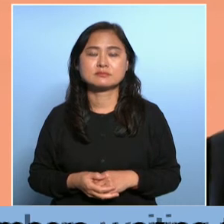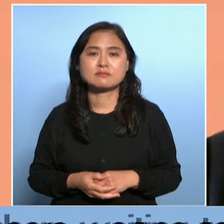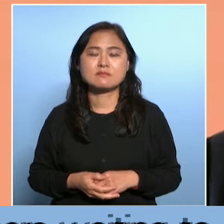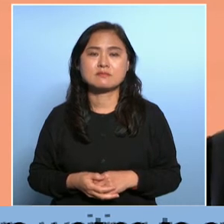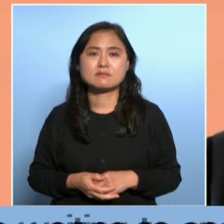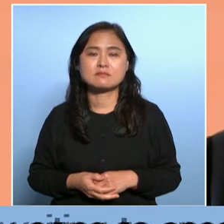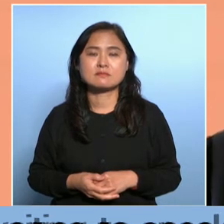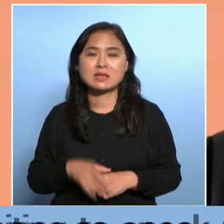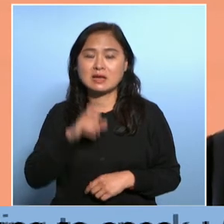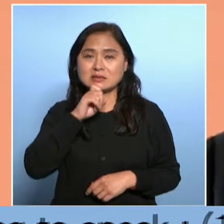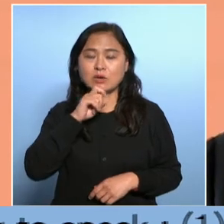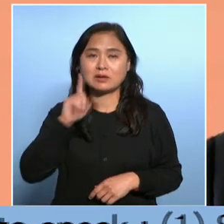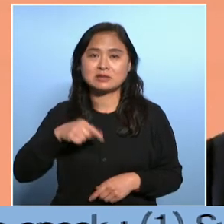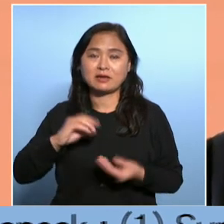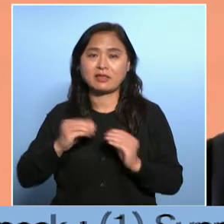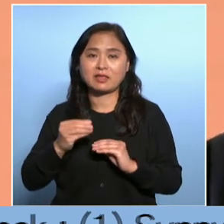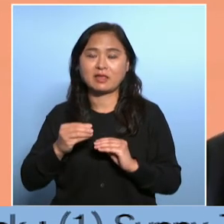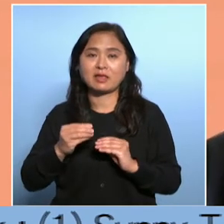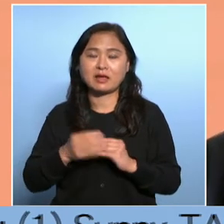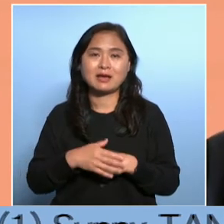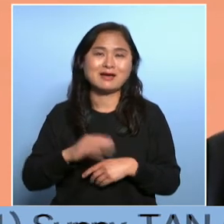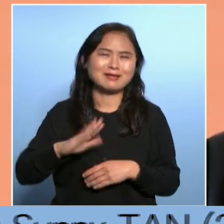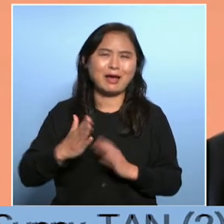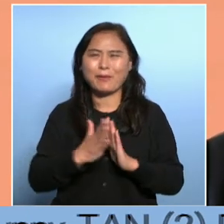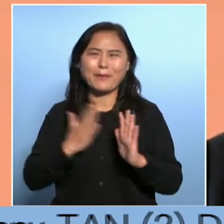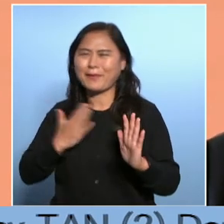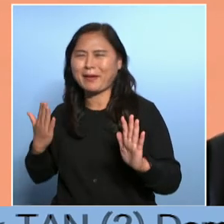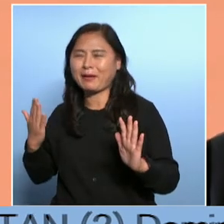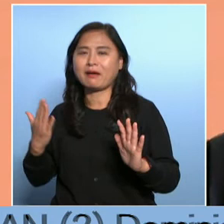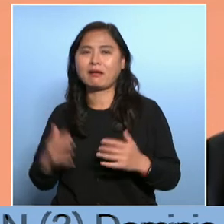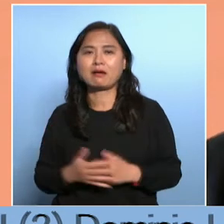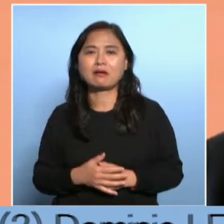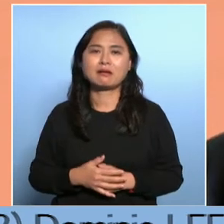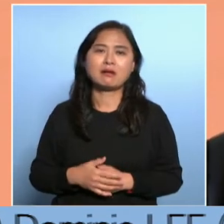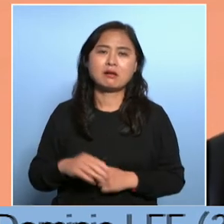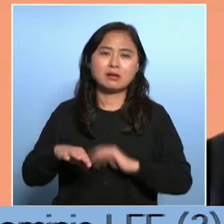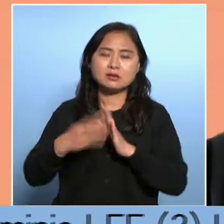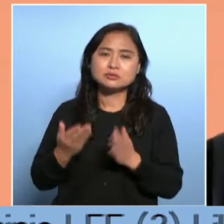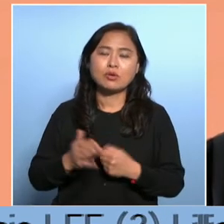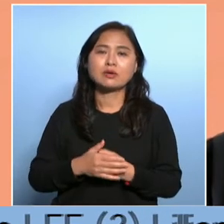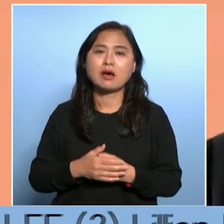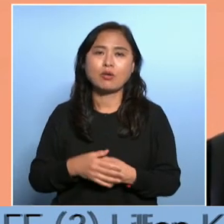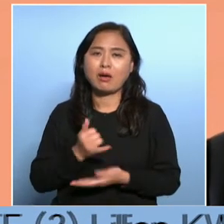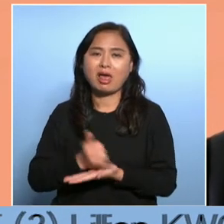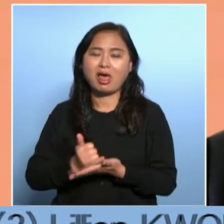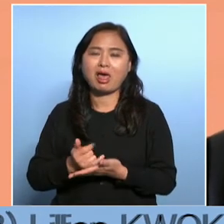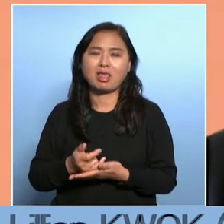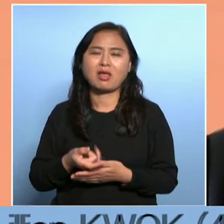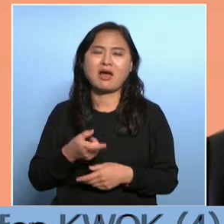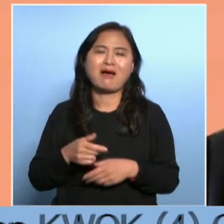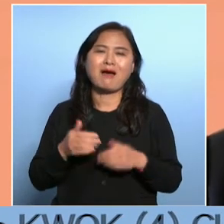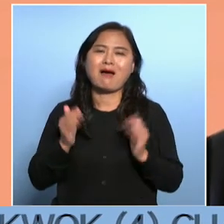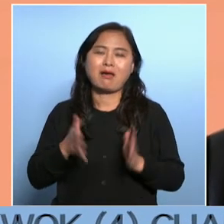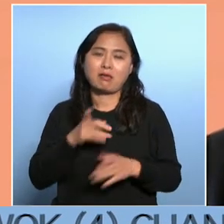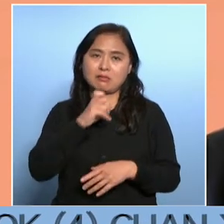slot. And if you try to get the disc for the day, there aren't that